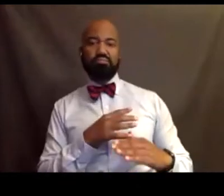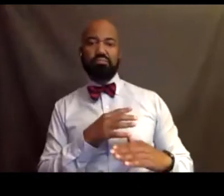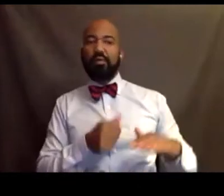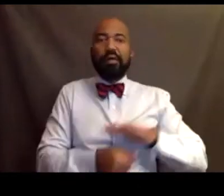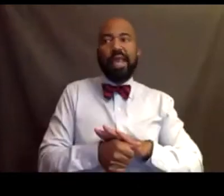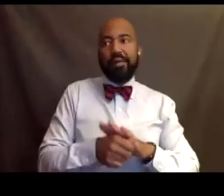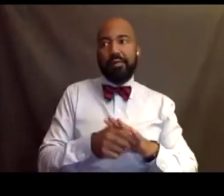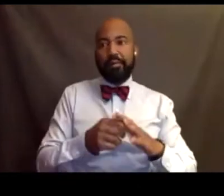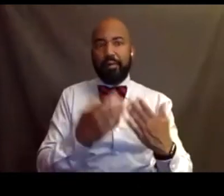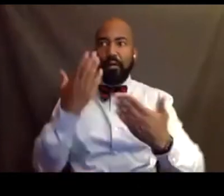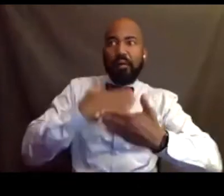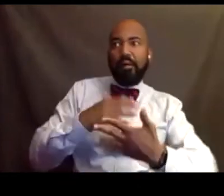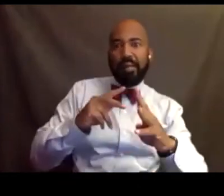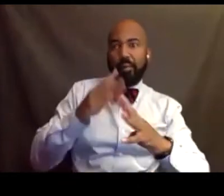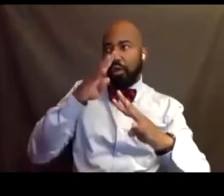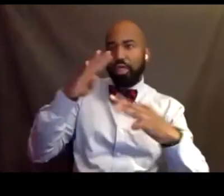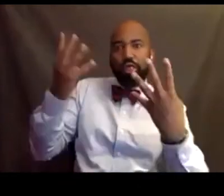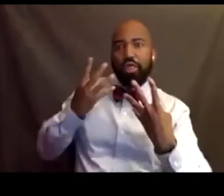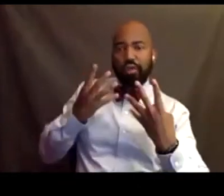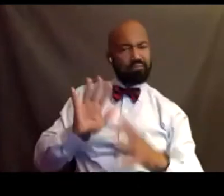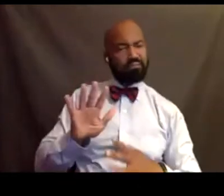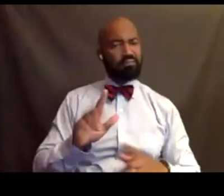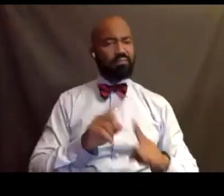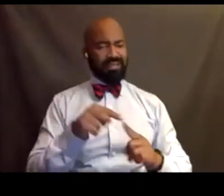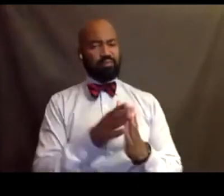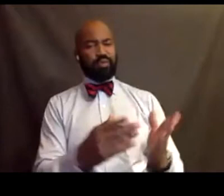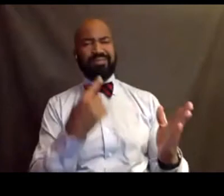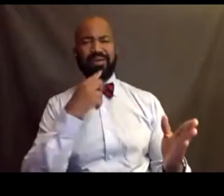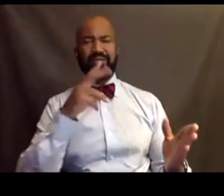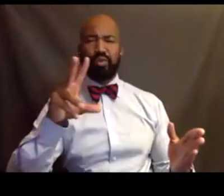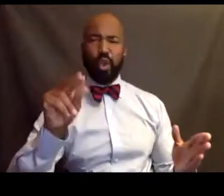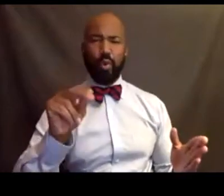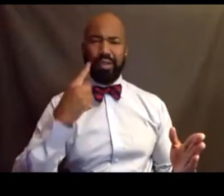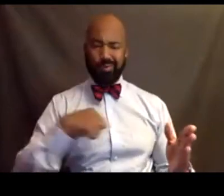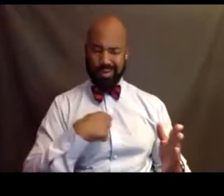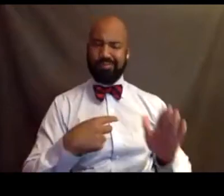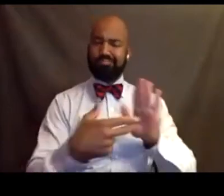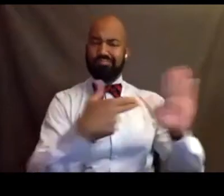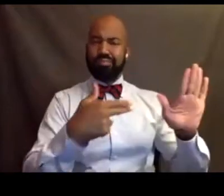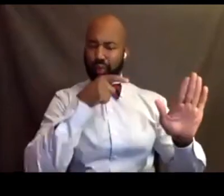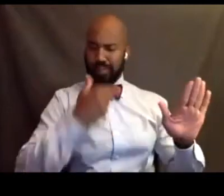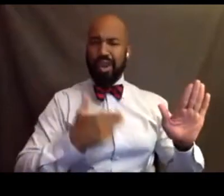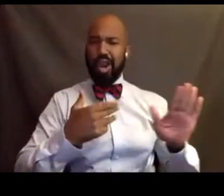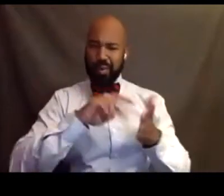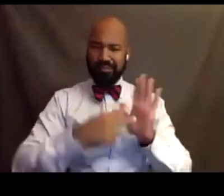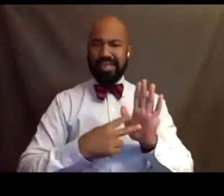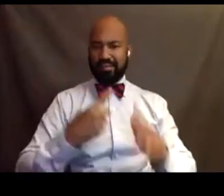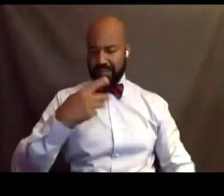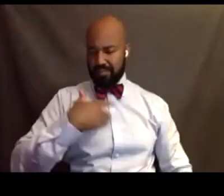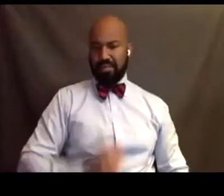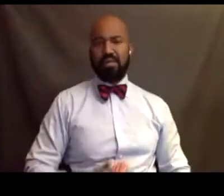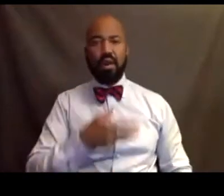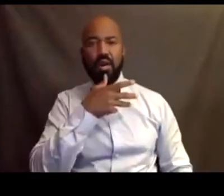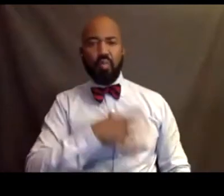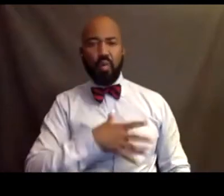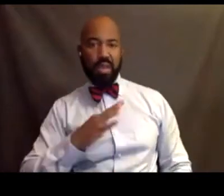And I feel like with this book, she really took a piece of that and said, no, we're going to define ourselves, and I'm going to define me. And this is what it means to be a real woman to